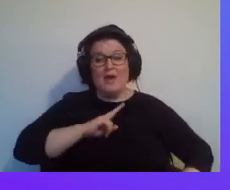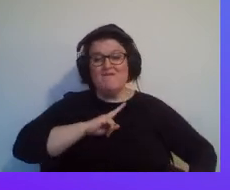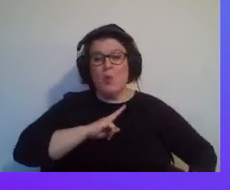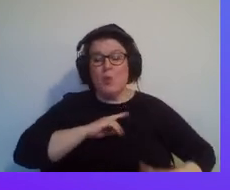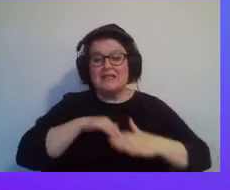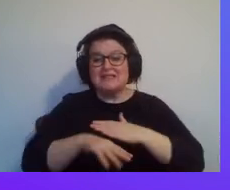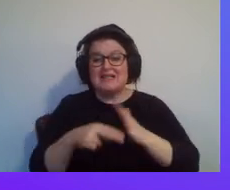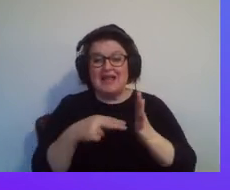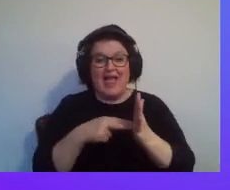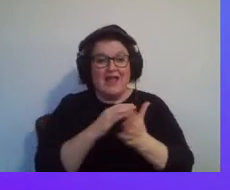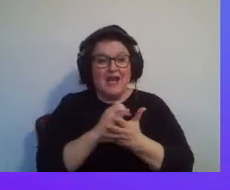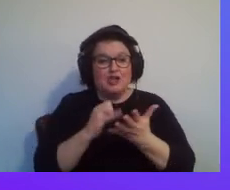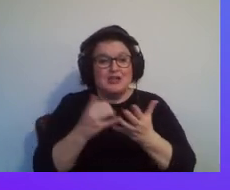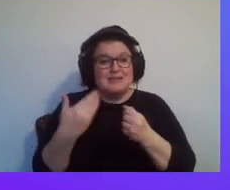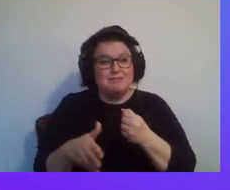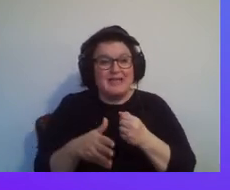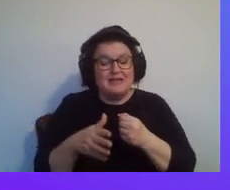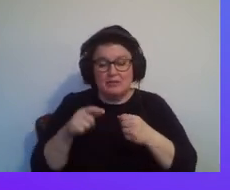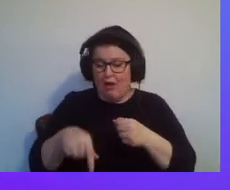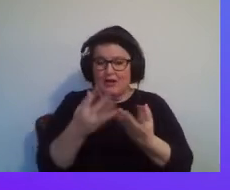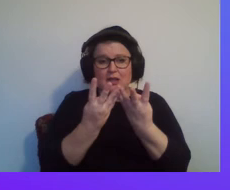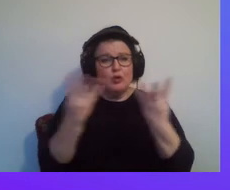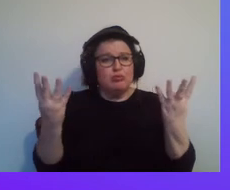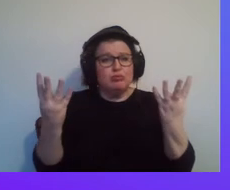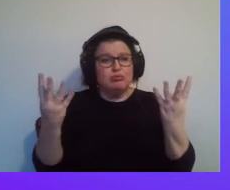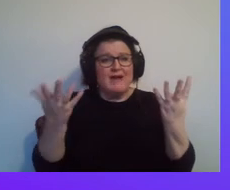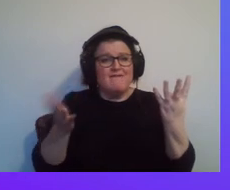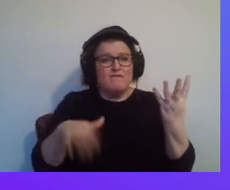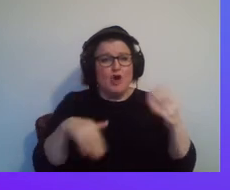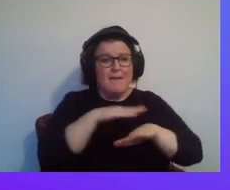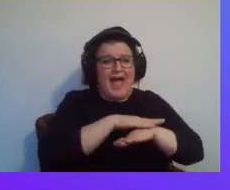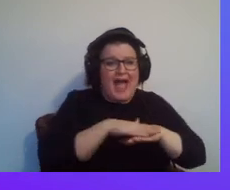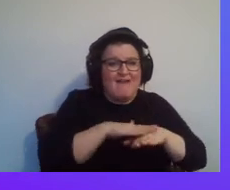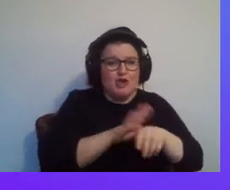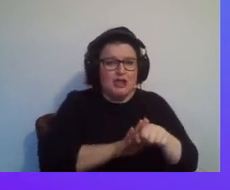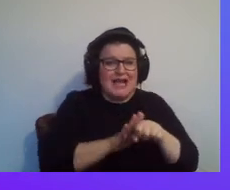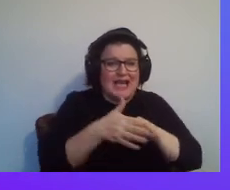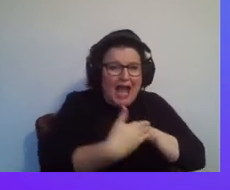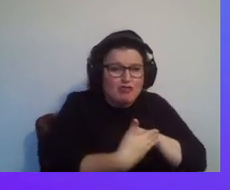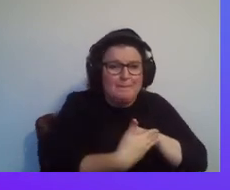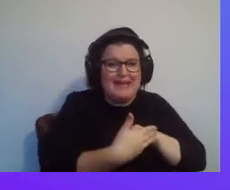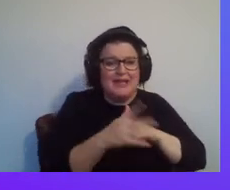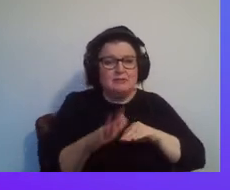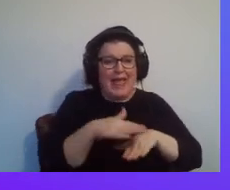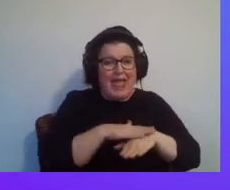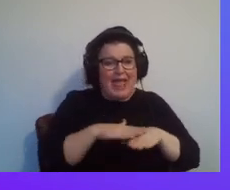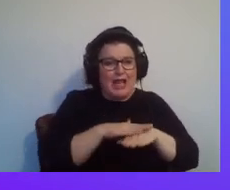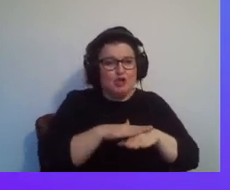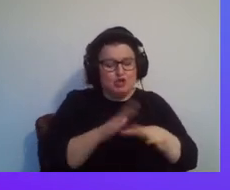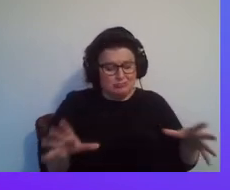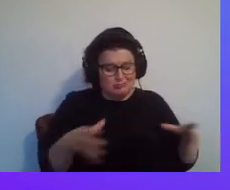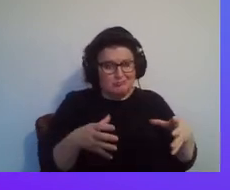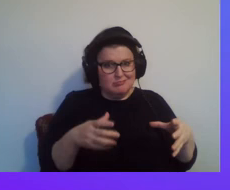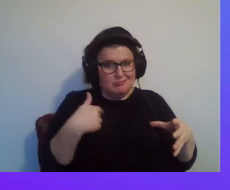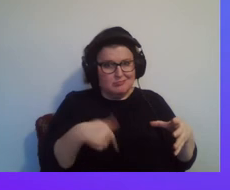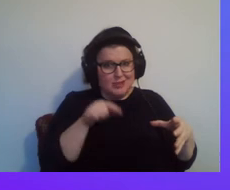and many on this table from our African, Caribbean, and Asian diaspora have been the bedrock of